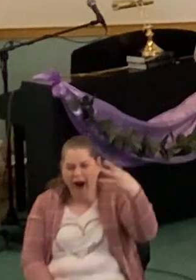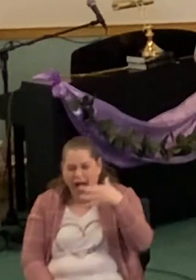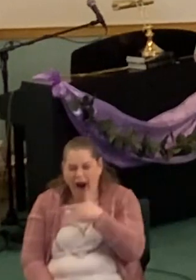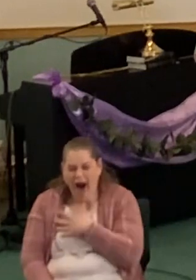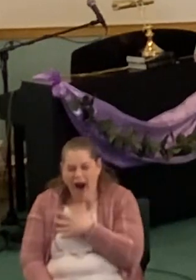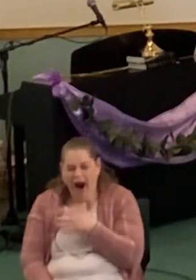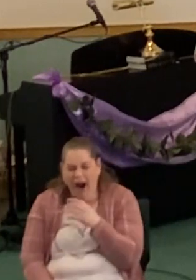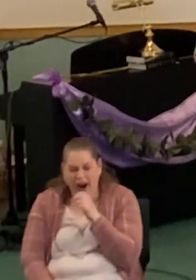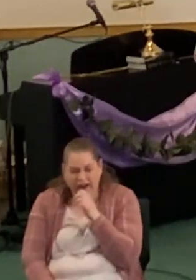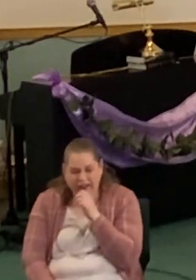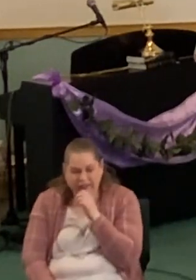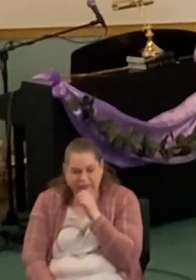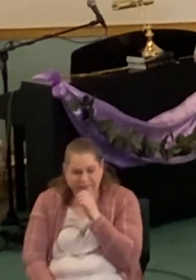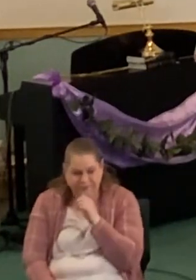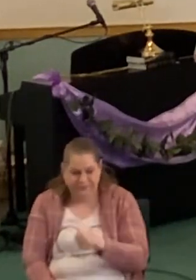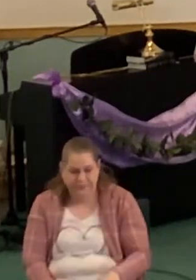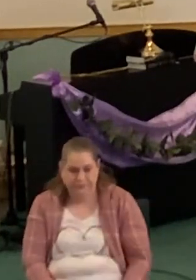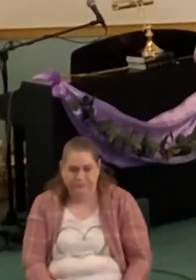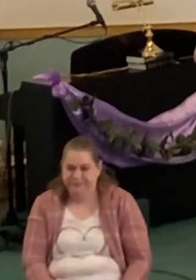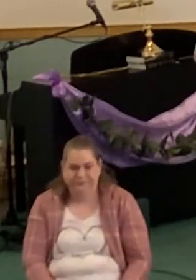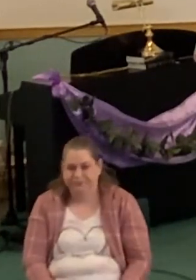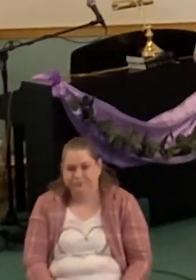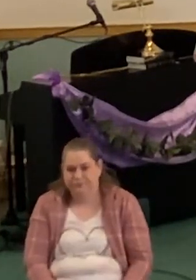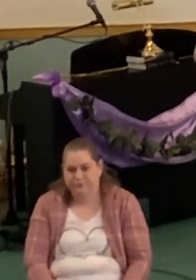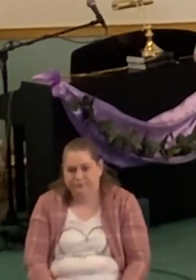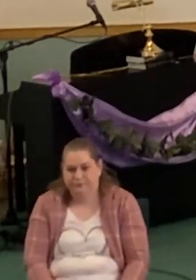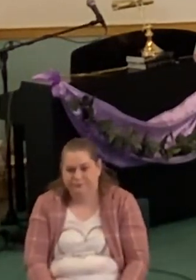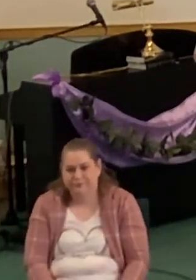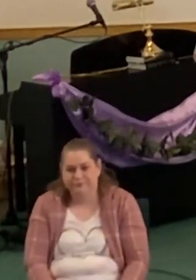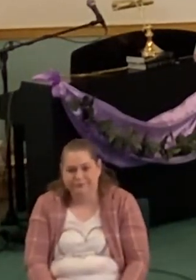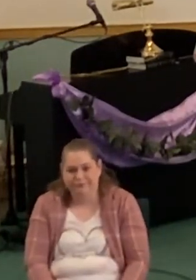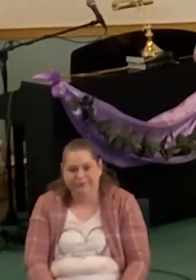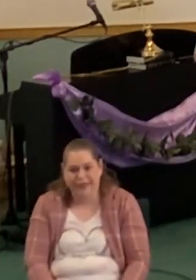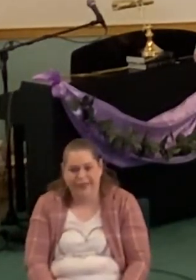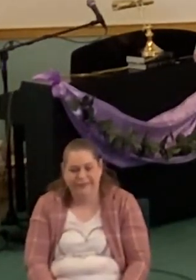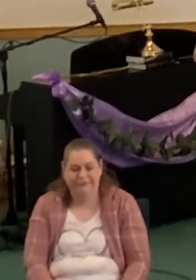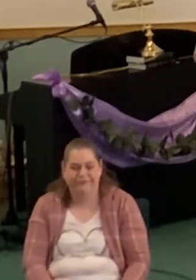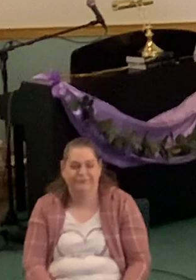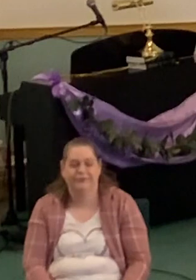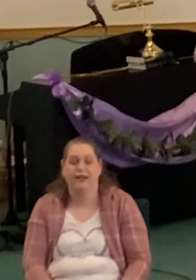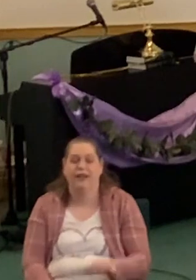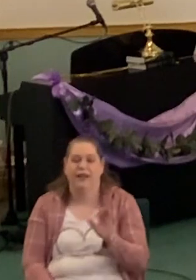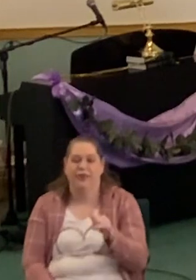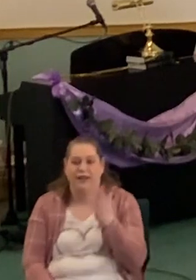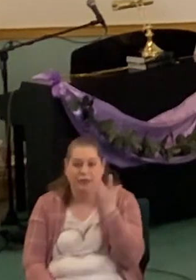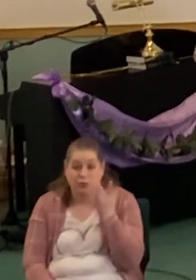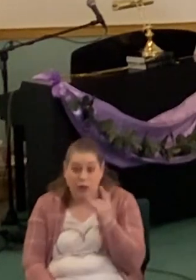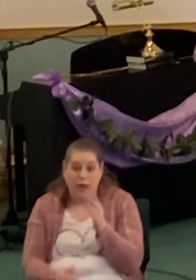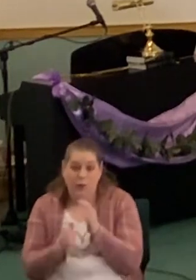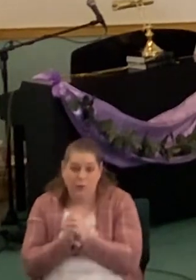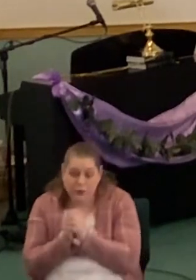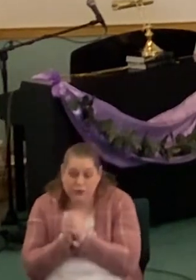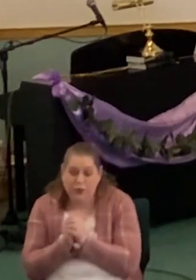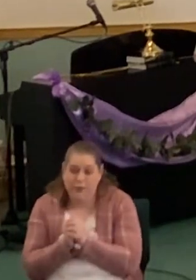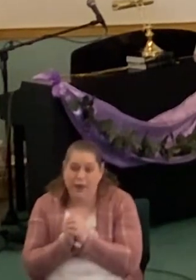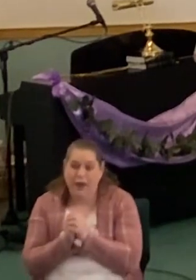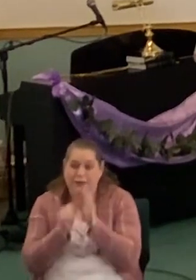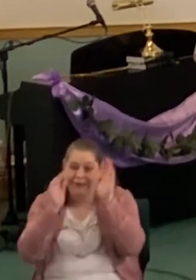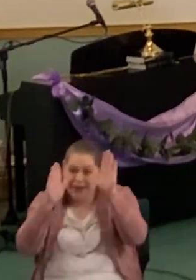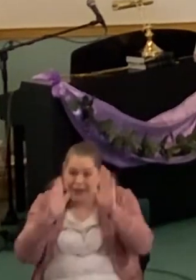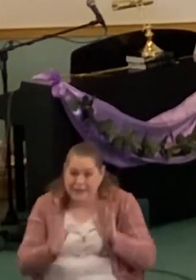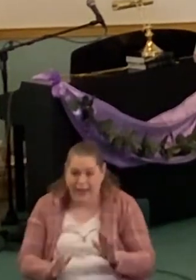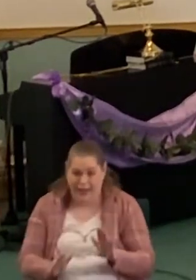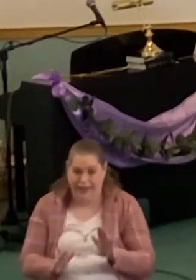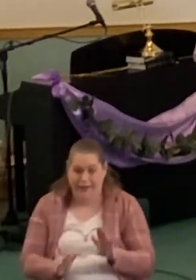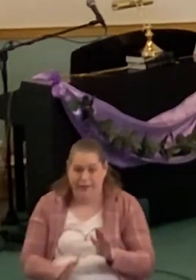pull out at the end of the service and sacrifice in front on the table. That's why we worship on a Sunday. We celebrate the resurrection. We